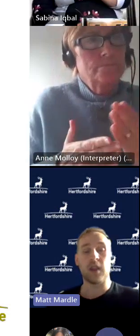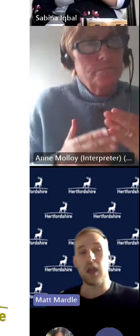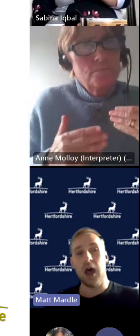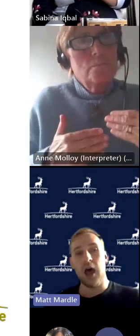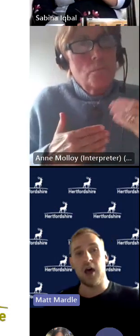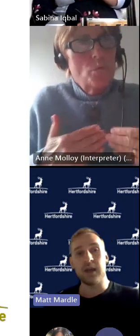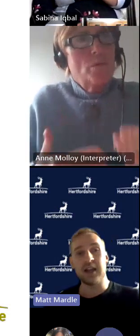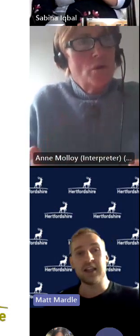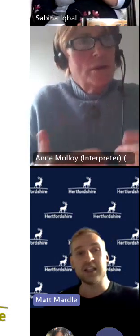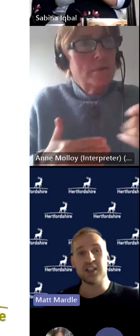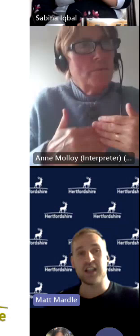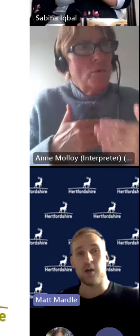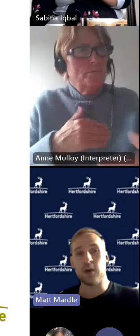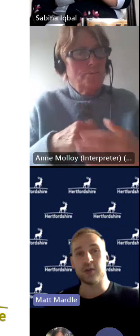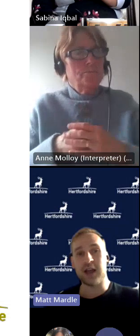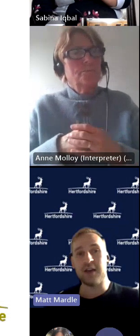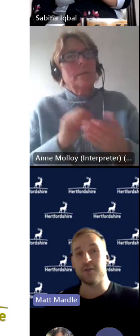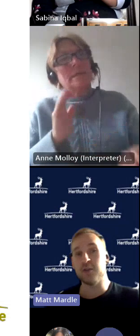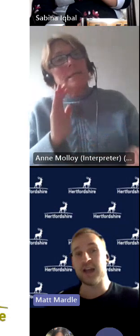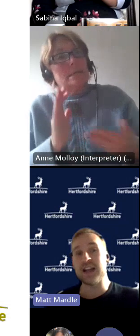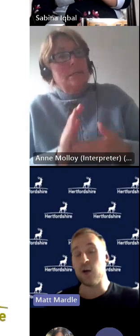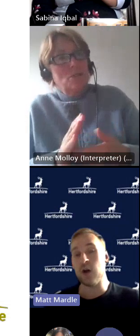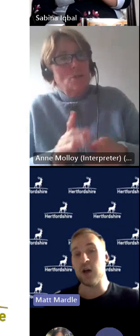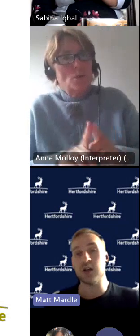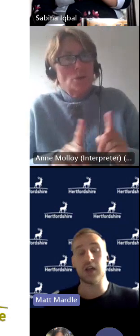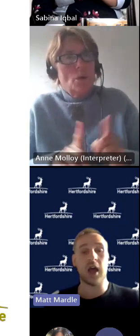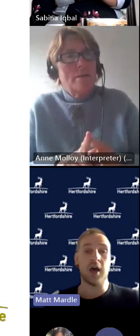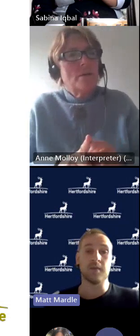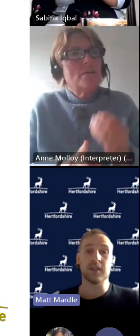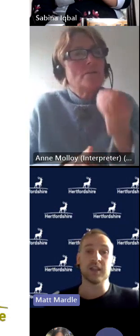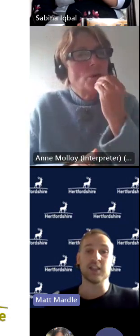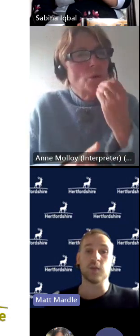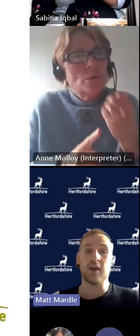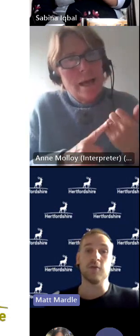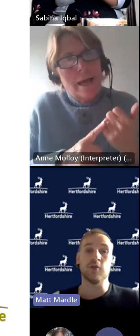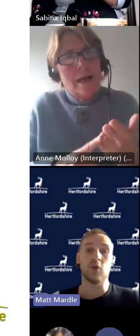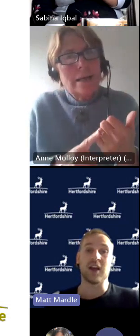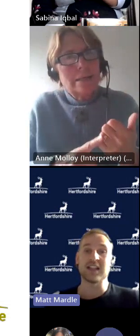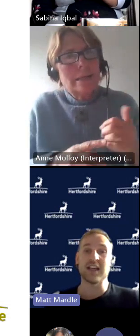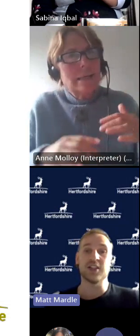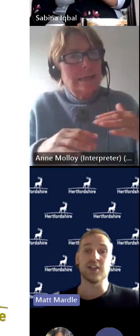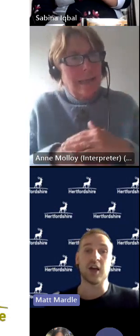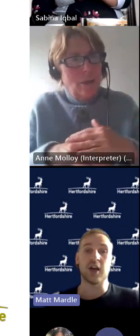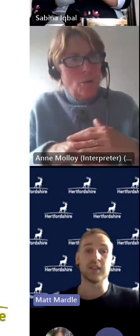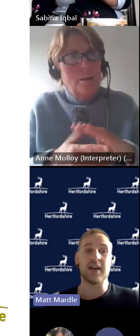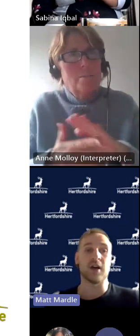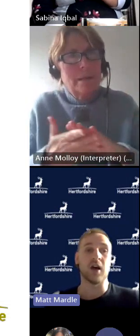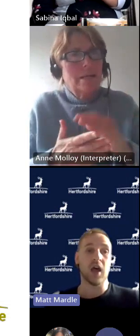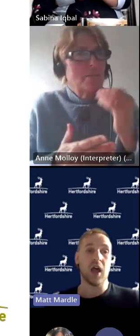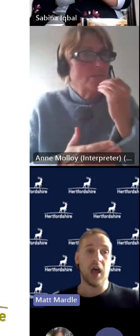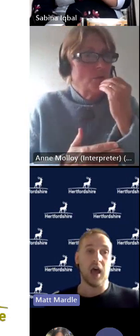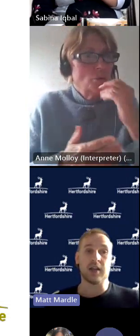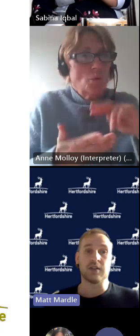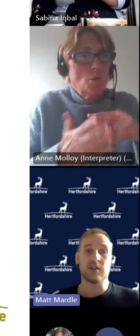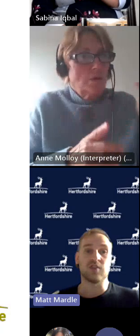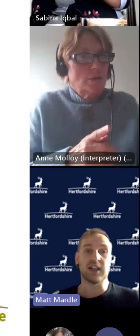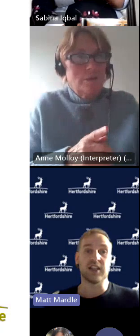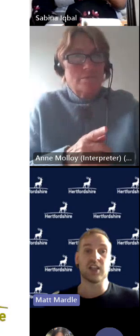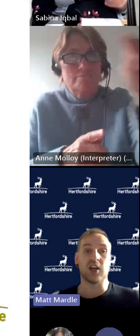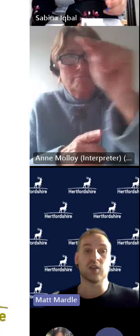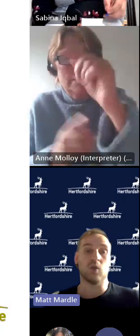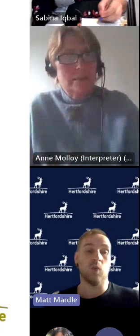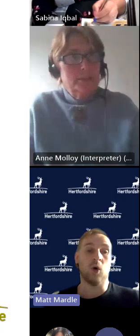further. In addition to that, we also have a food aid network. So this is where food organisations come together and